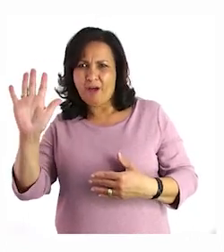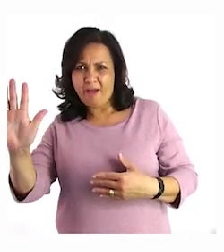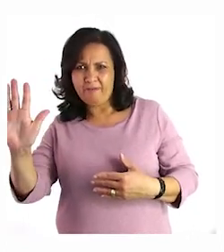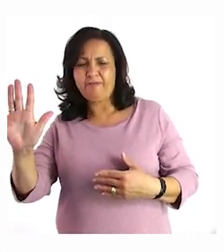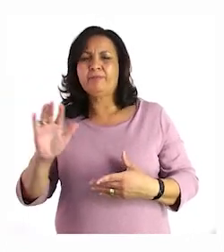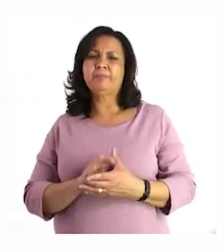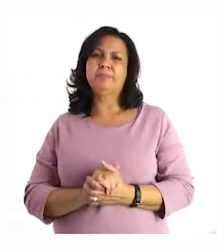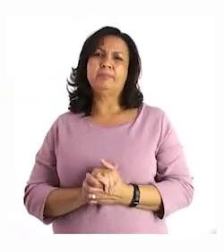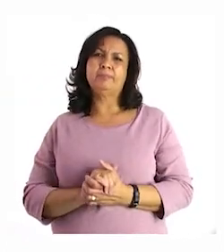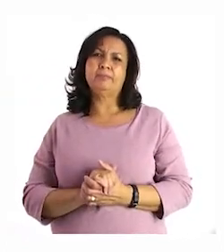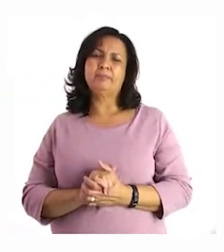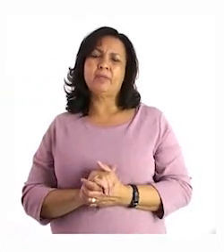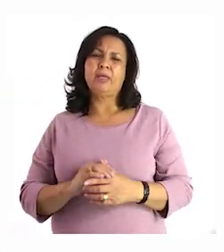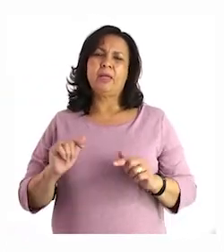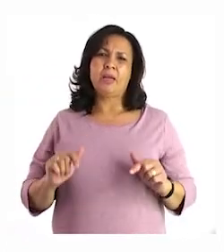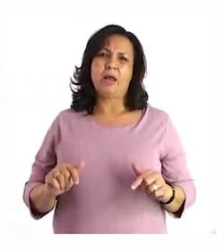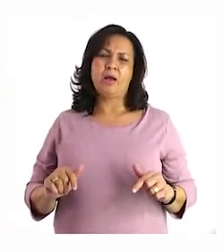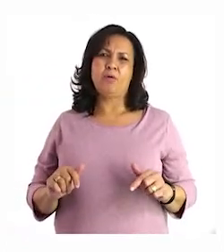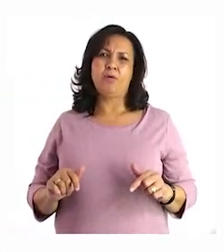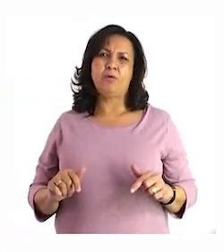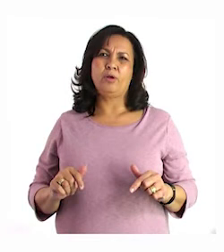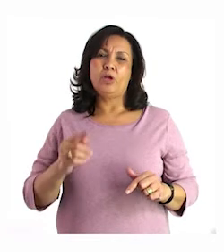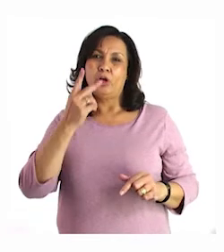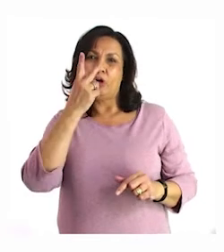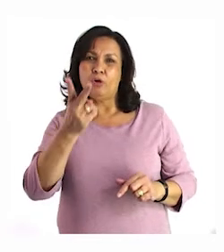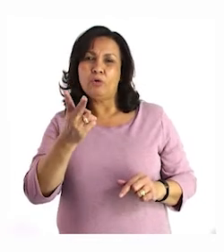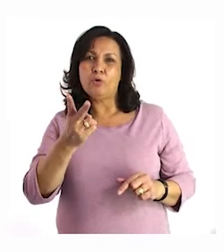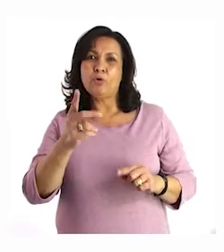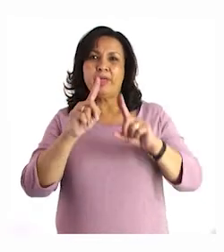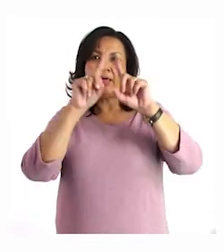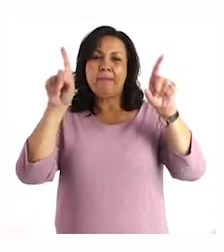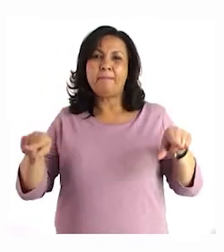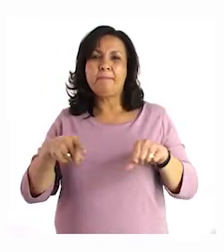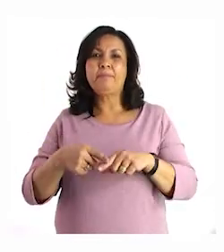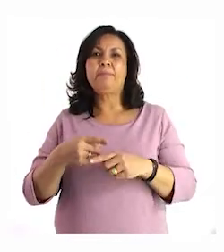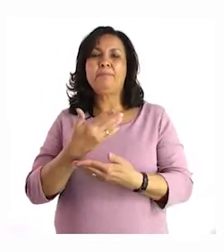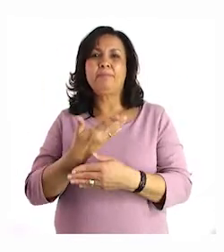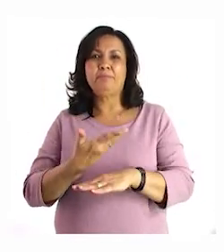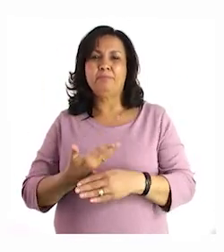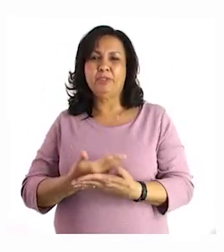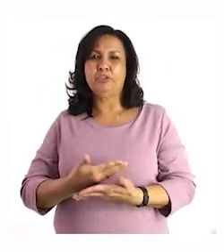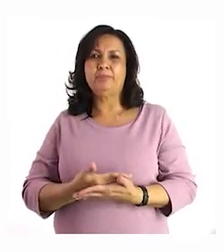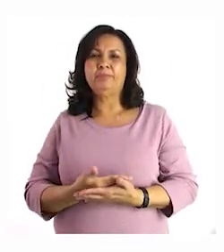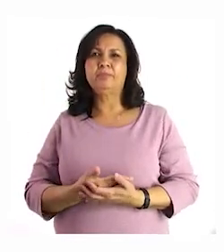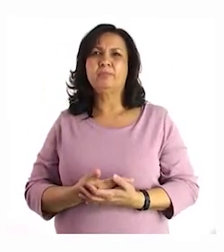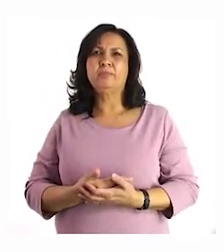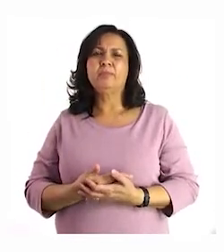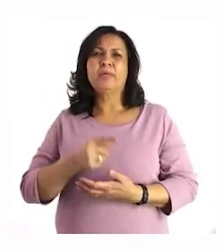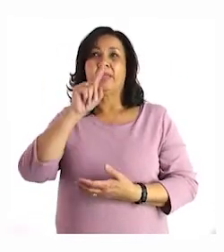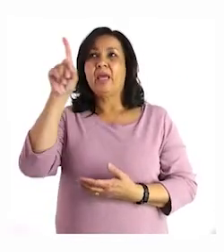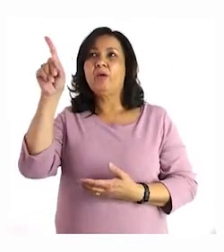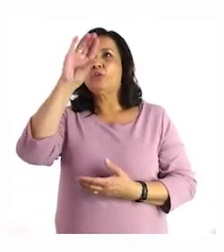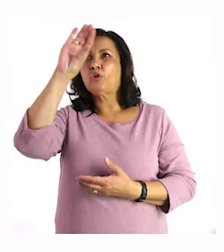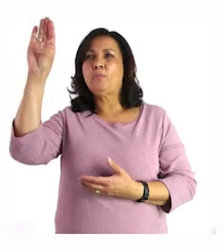5. Now, I would like you to look at the picture. They give us some pencils at the top of the page and